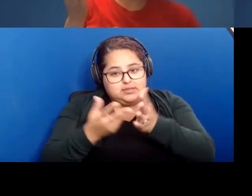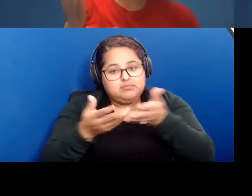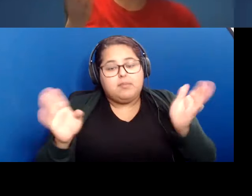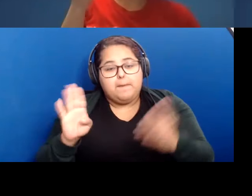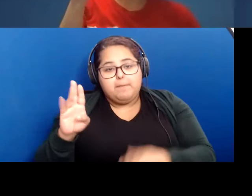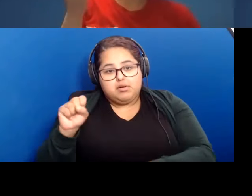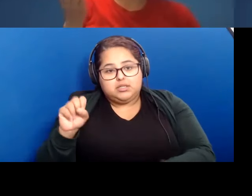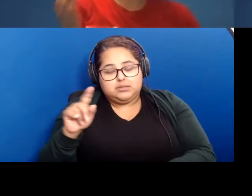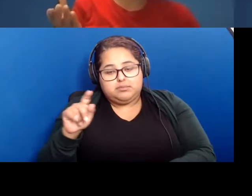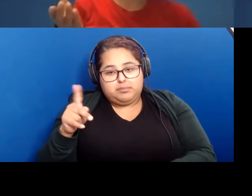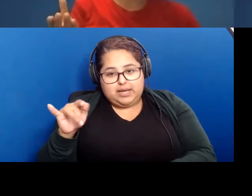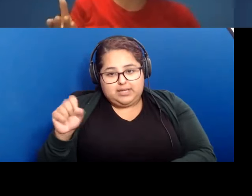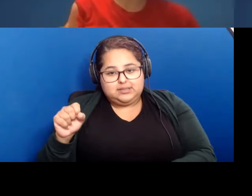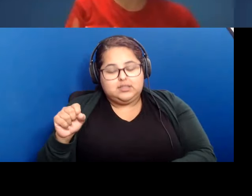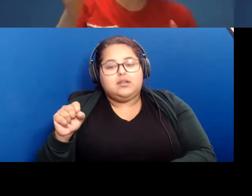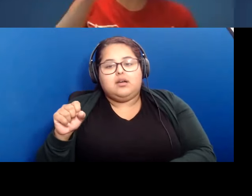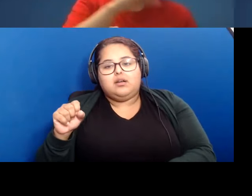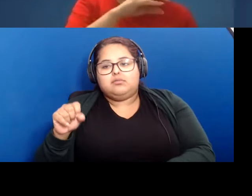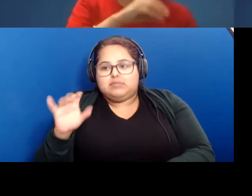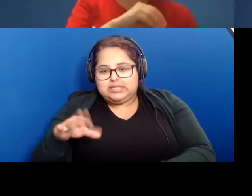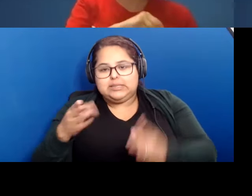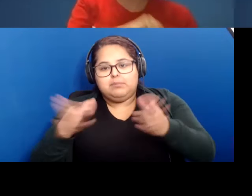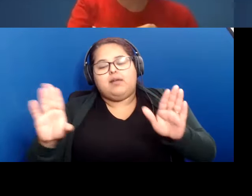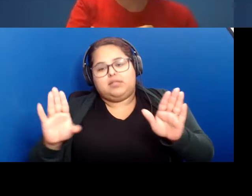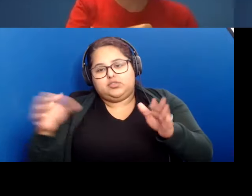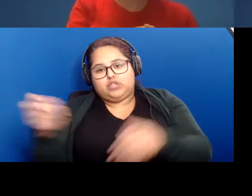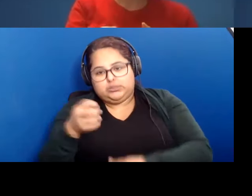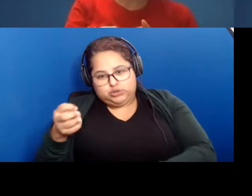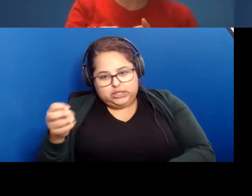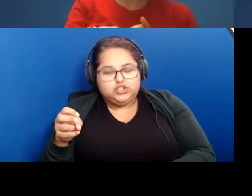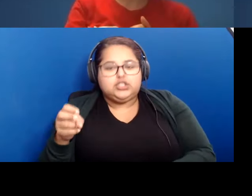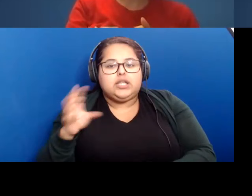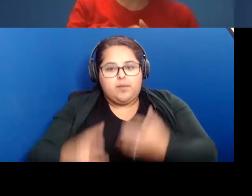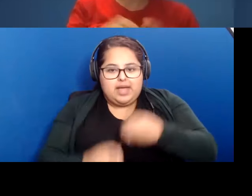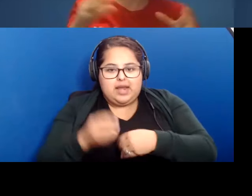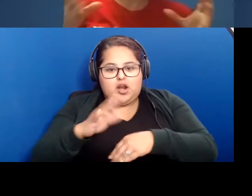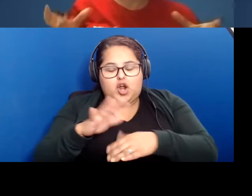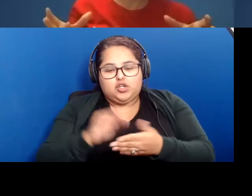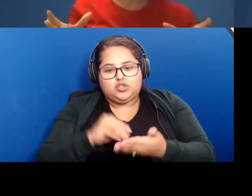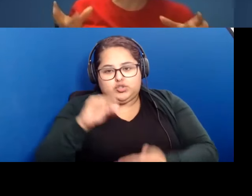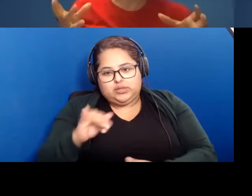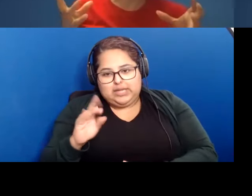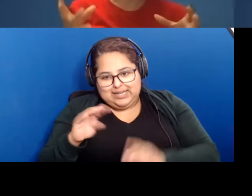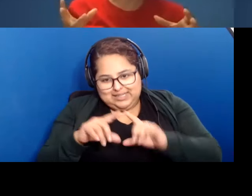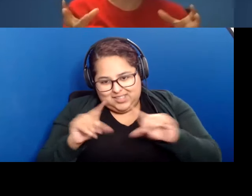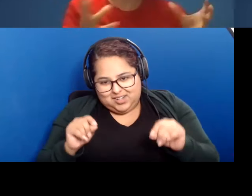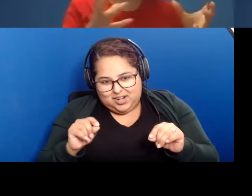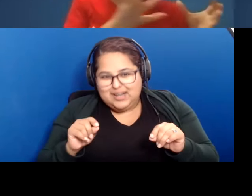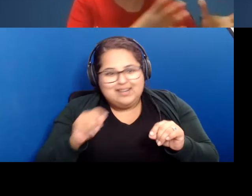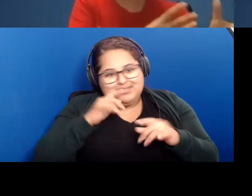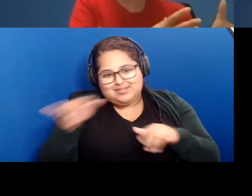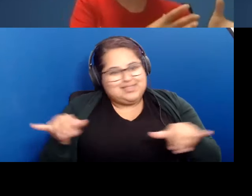bus pass, it's the public transportation that gets added onto your student ID card. We do not have school buses like we do